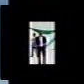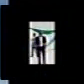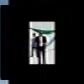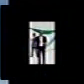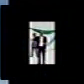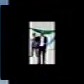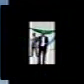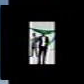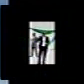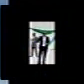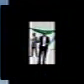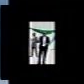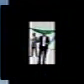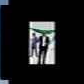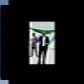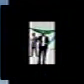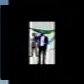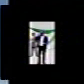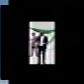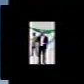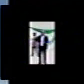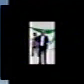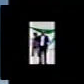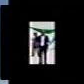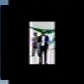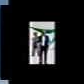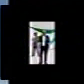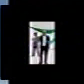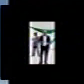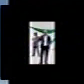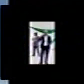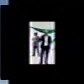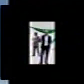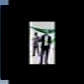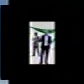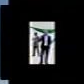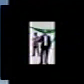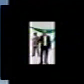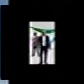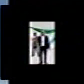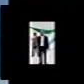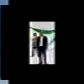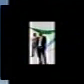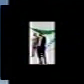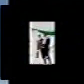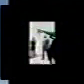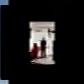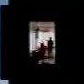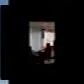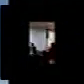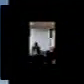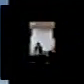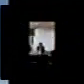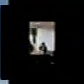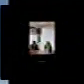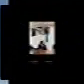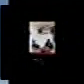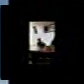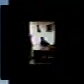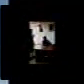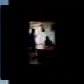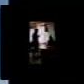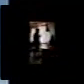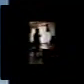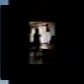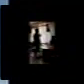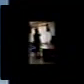They came giving testimony. Lord, even the devils are subject unto us through thy name. And he said unto them, I